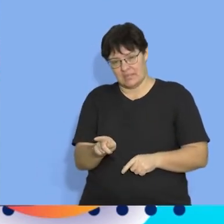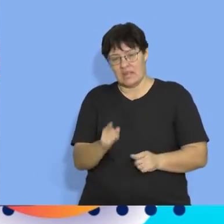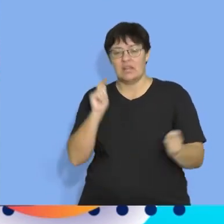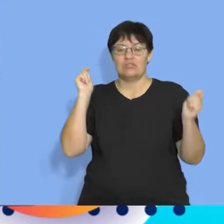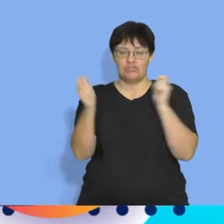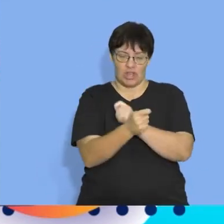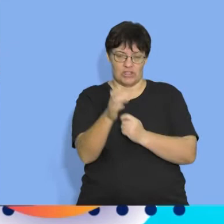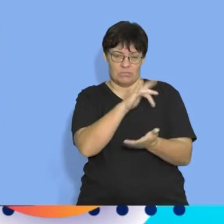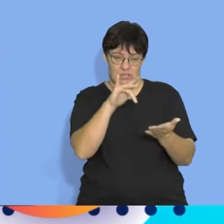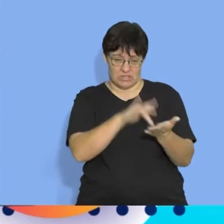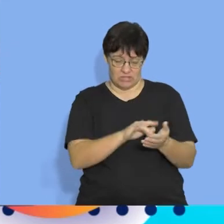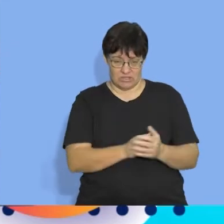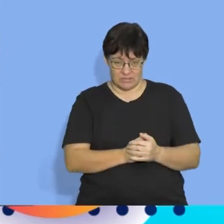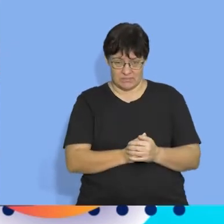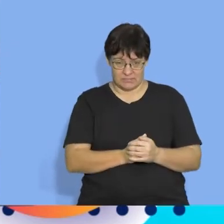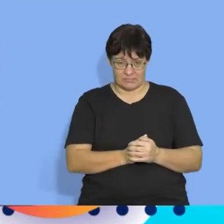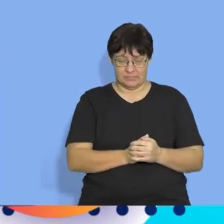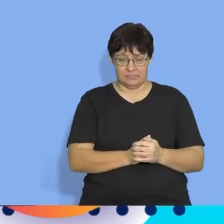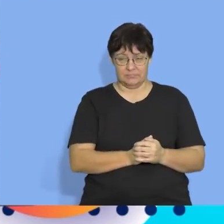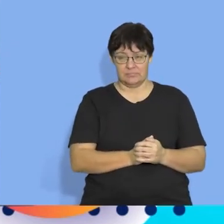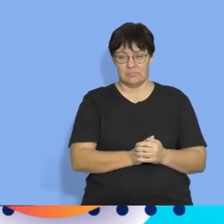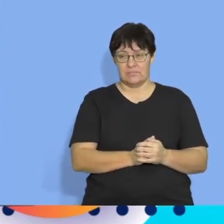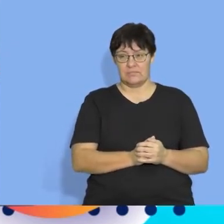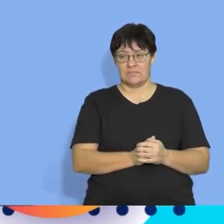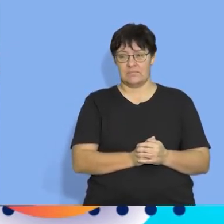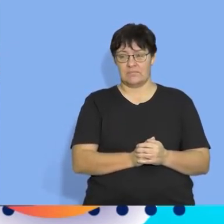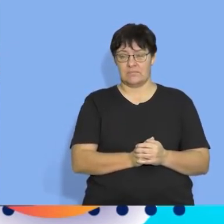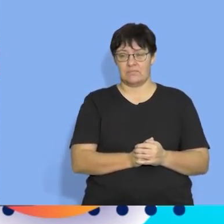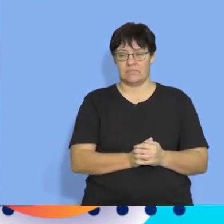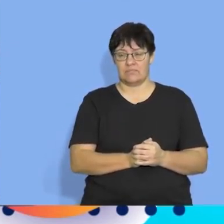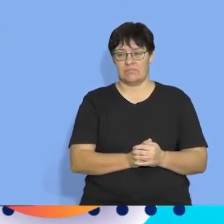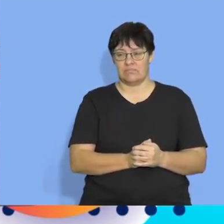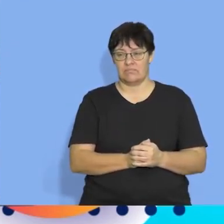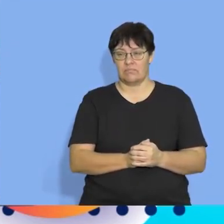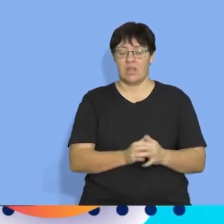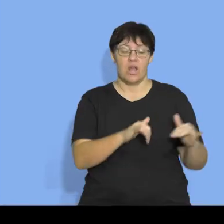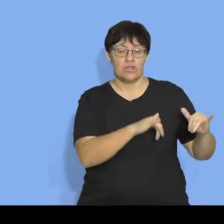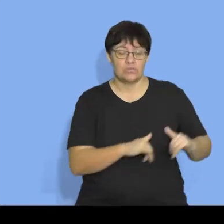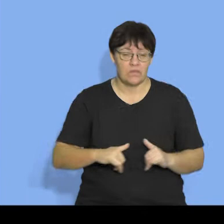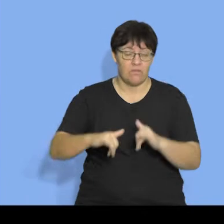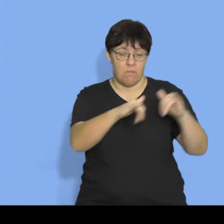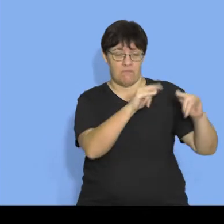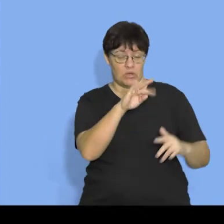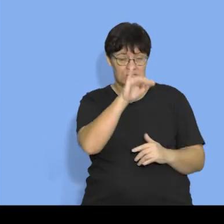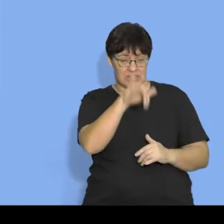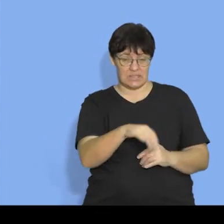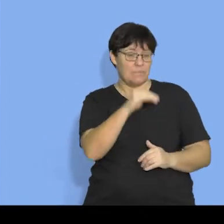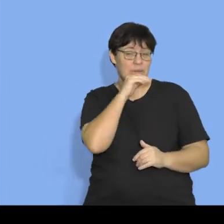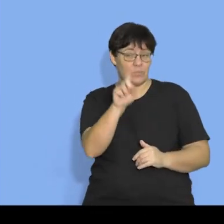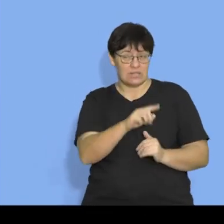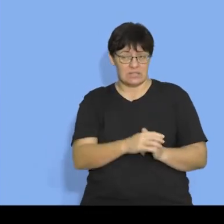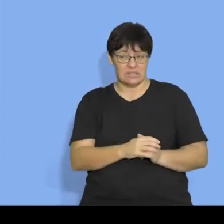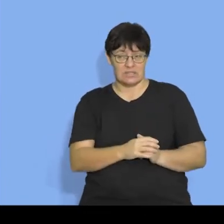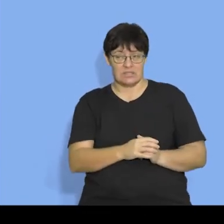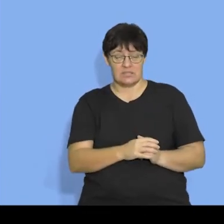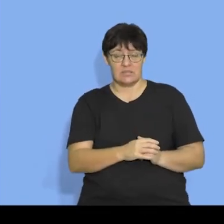direction as your change in position. Okay? Of course, then we can have uniform velocity,